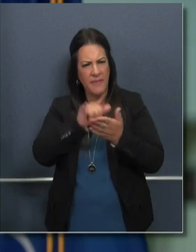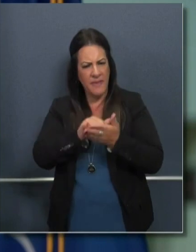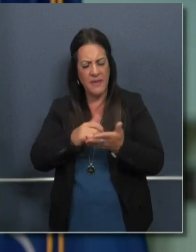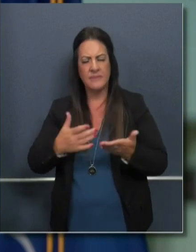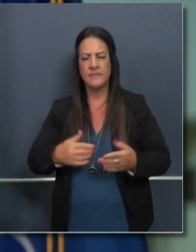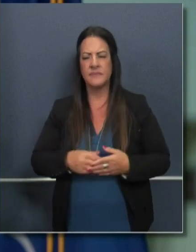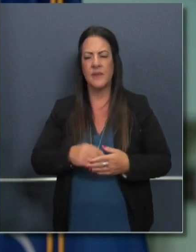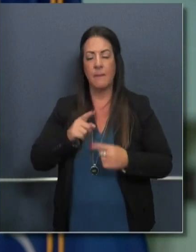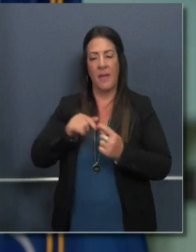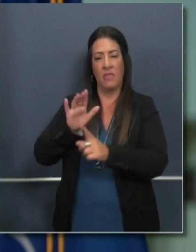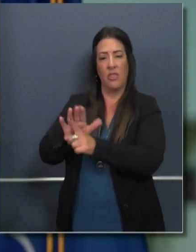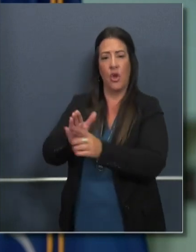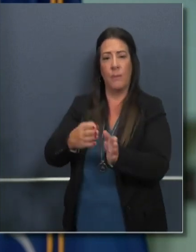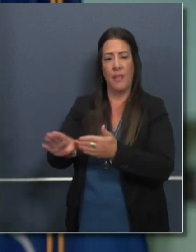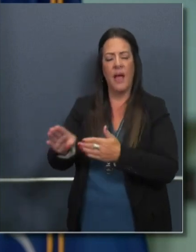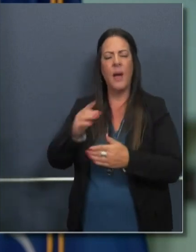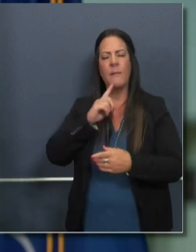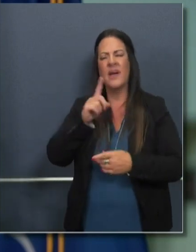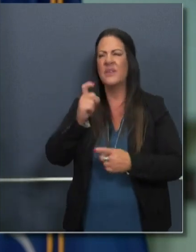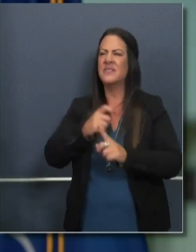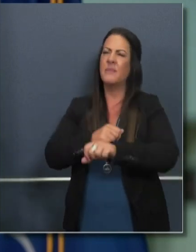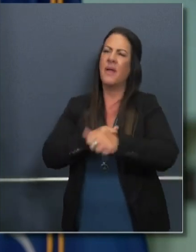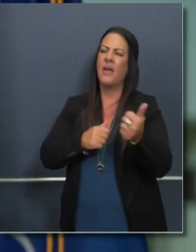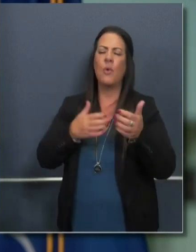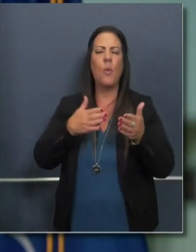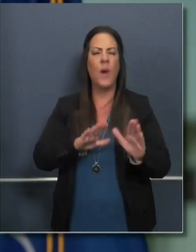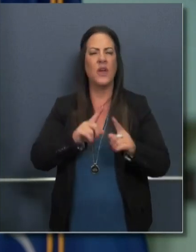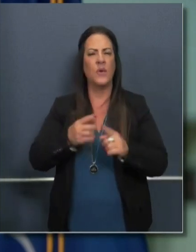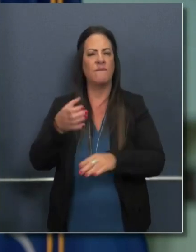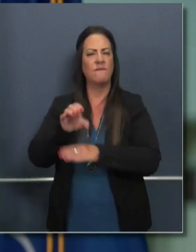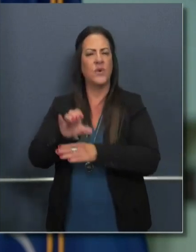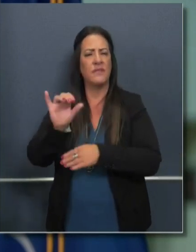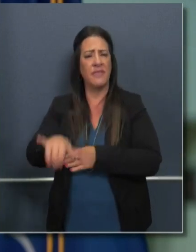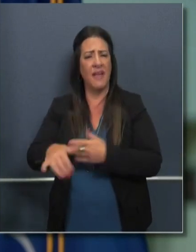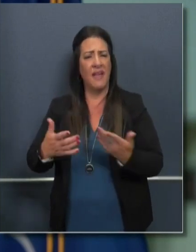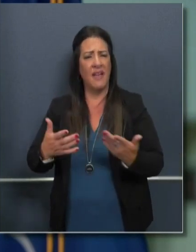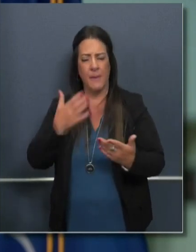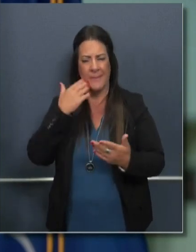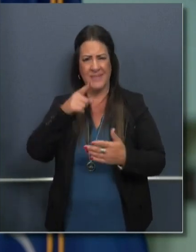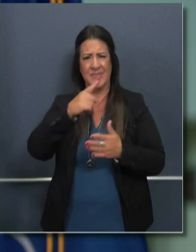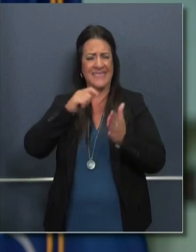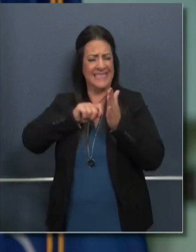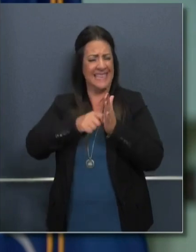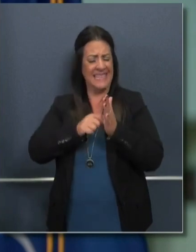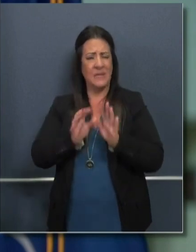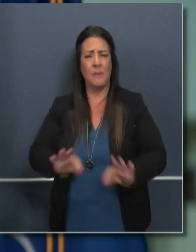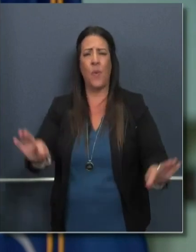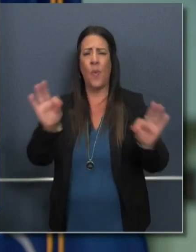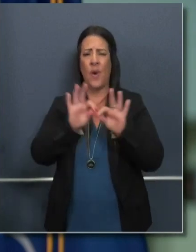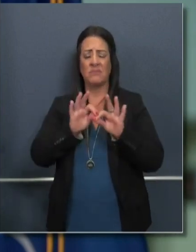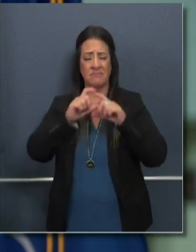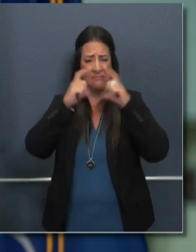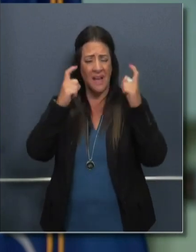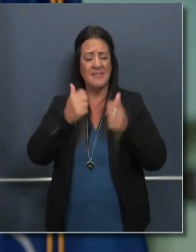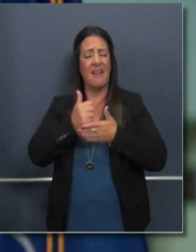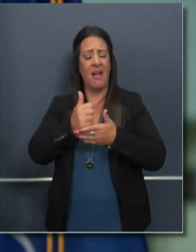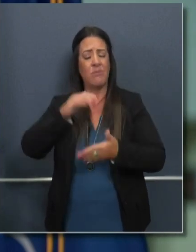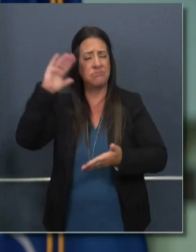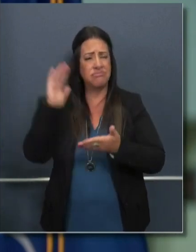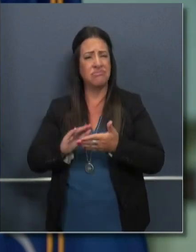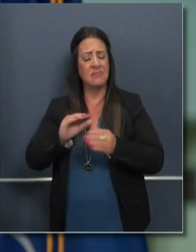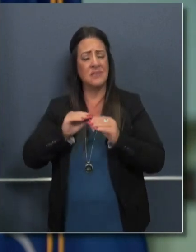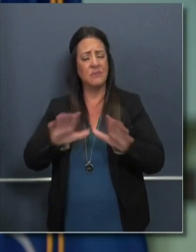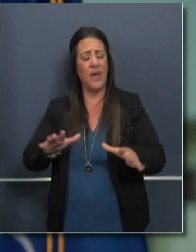that plan, is there another one that could enforce it? Because you've said repeatedly that this is a key strategy to slowing the spread. Well, they certainly